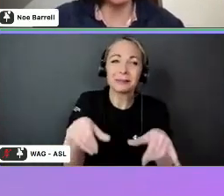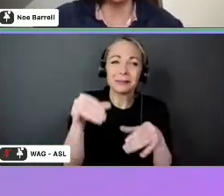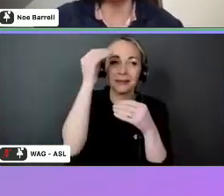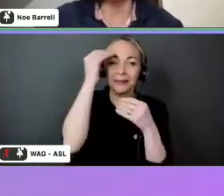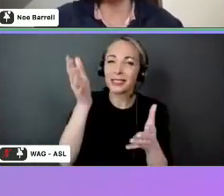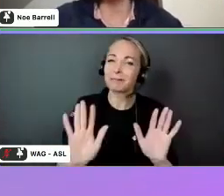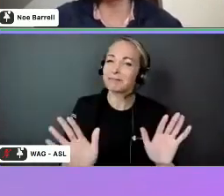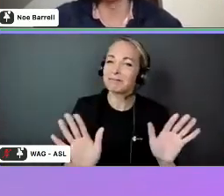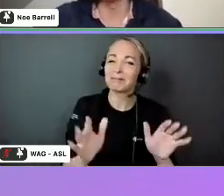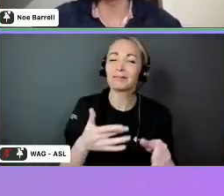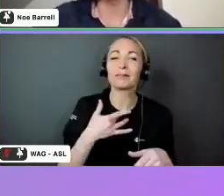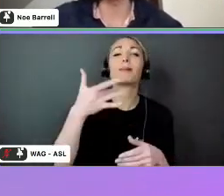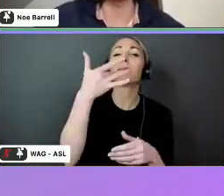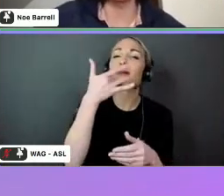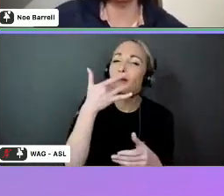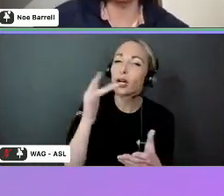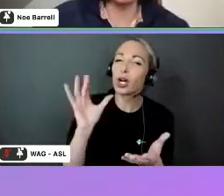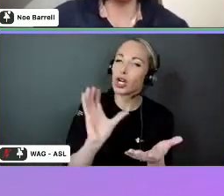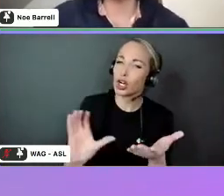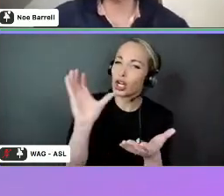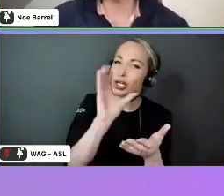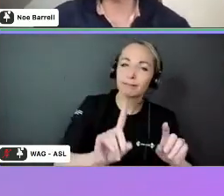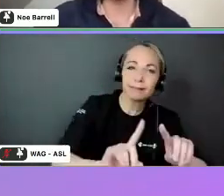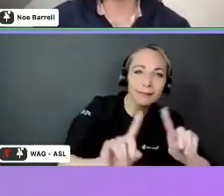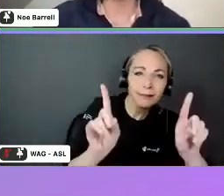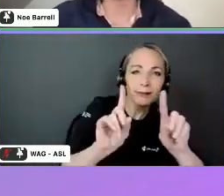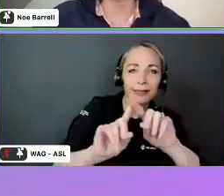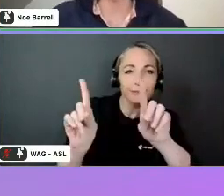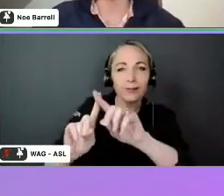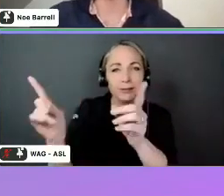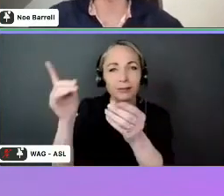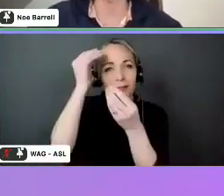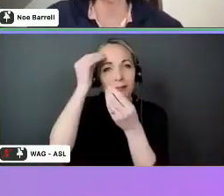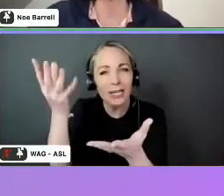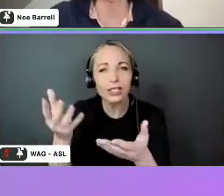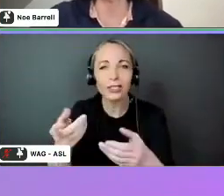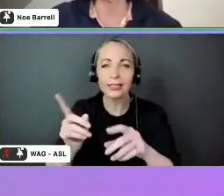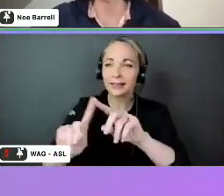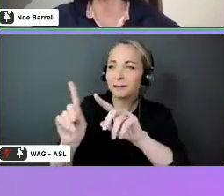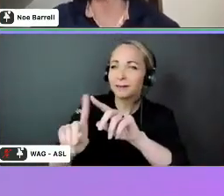data collection methods to ensure that the data that we do capture is